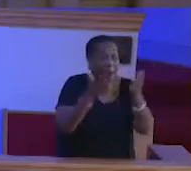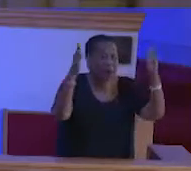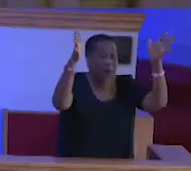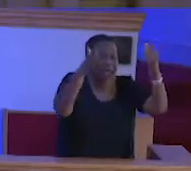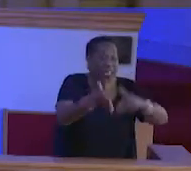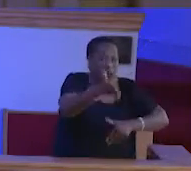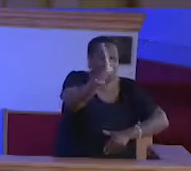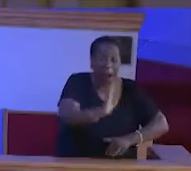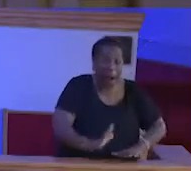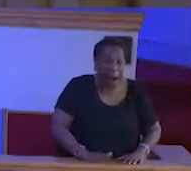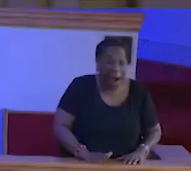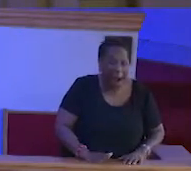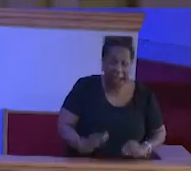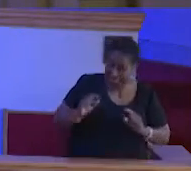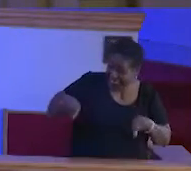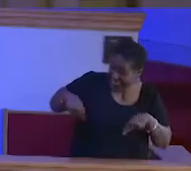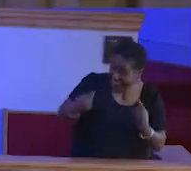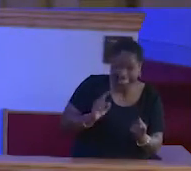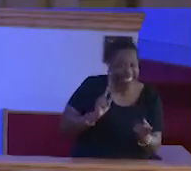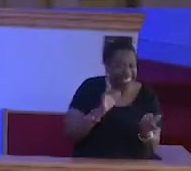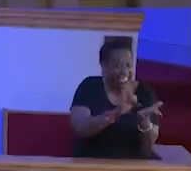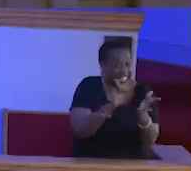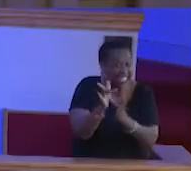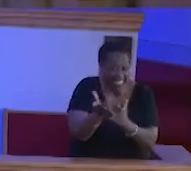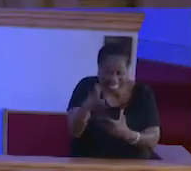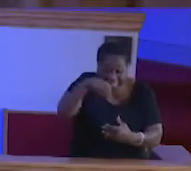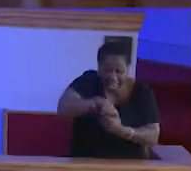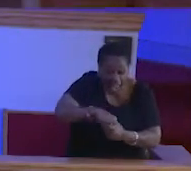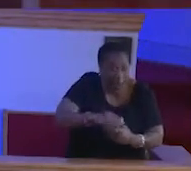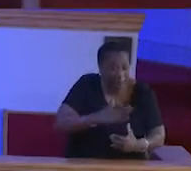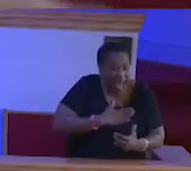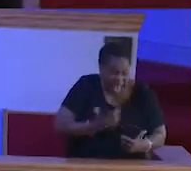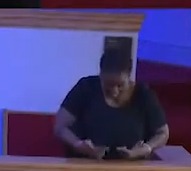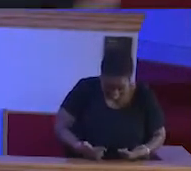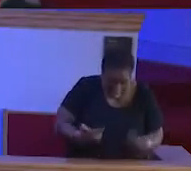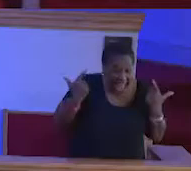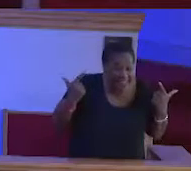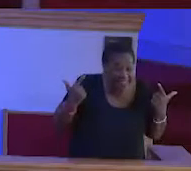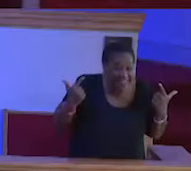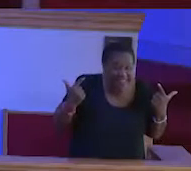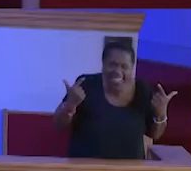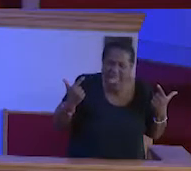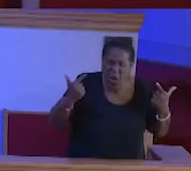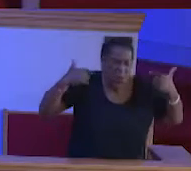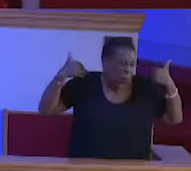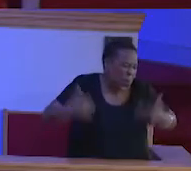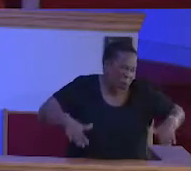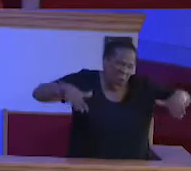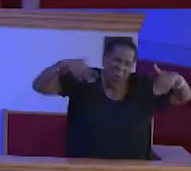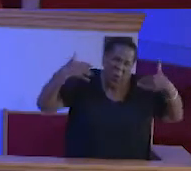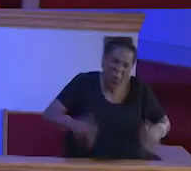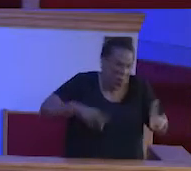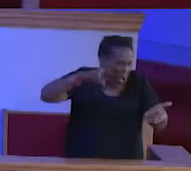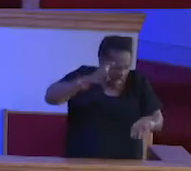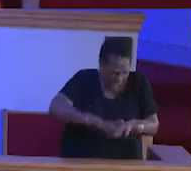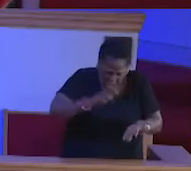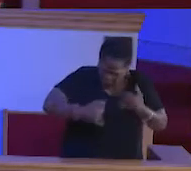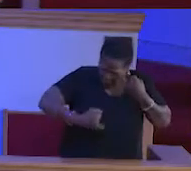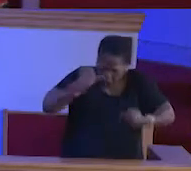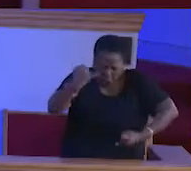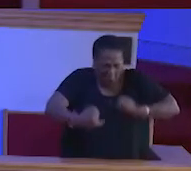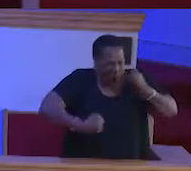God. Since Jesus came into my life, floods of joy on my